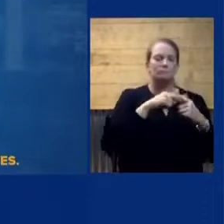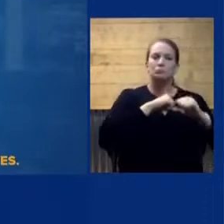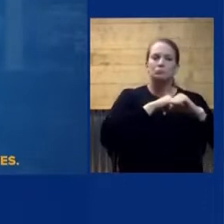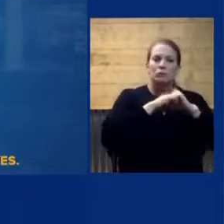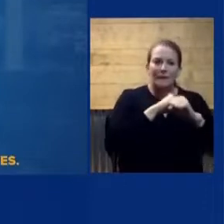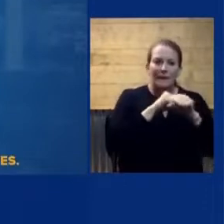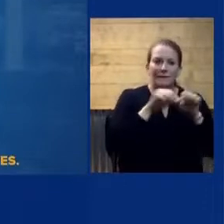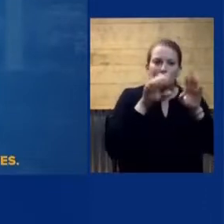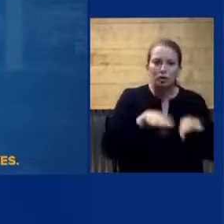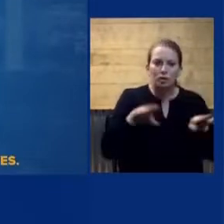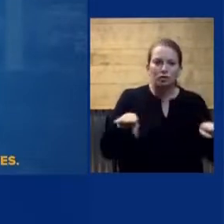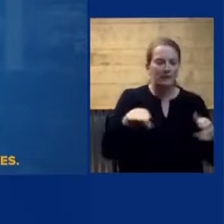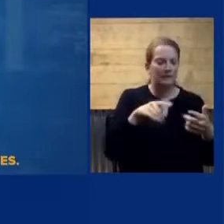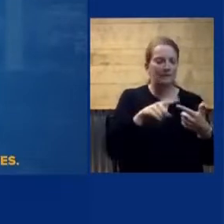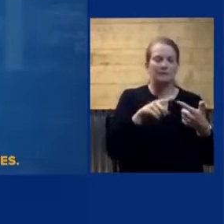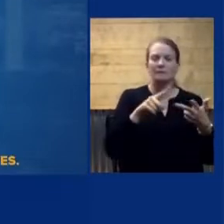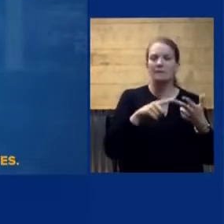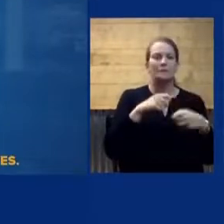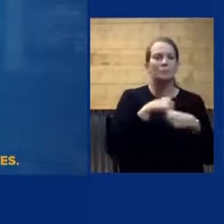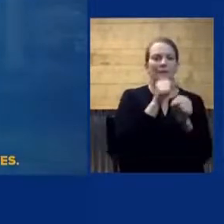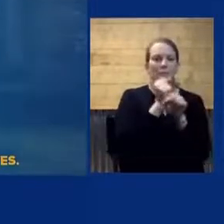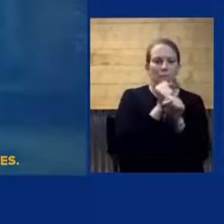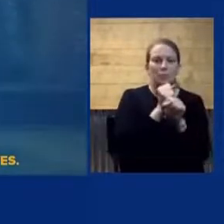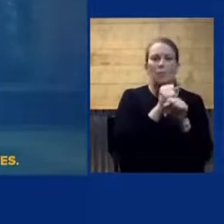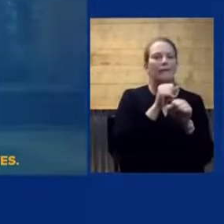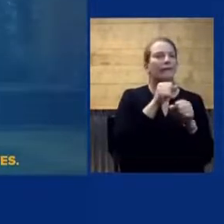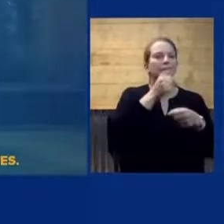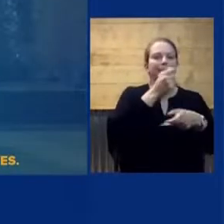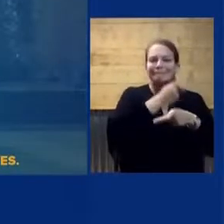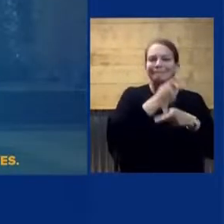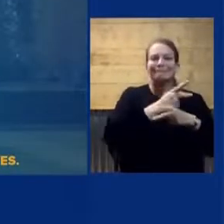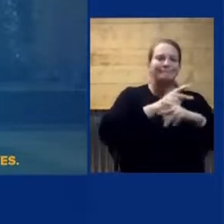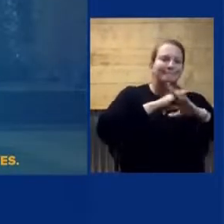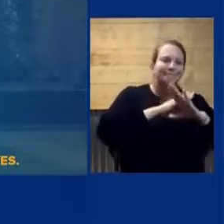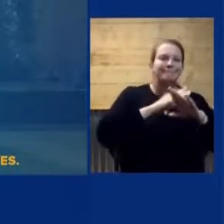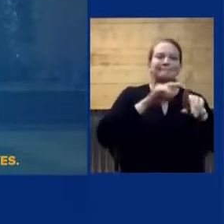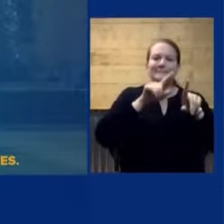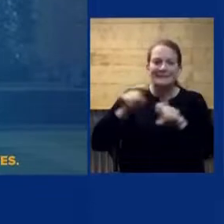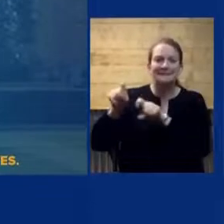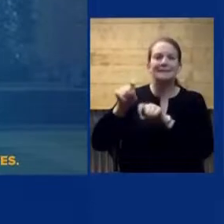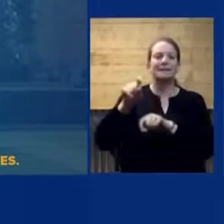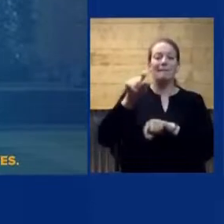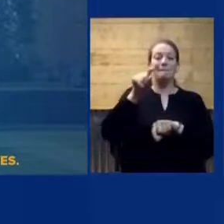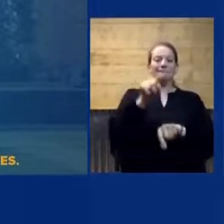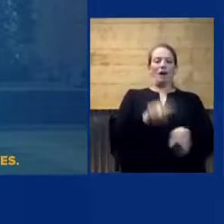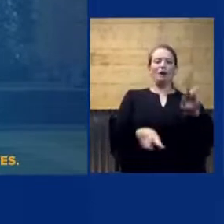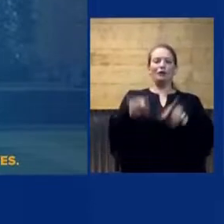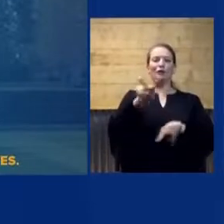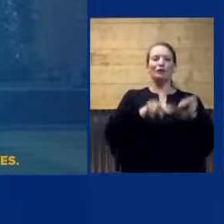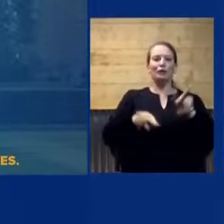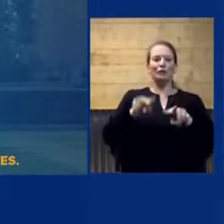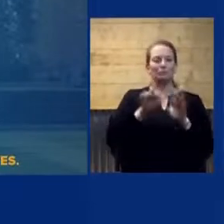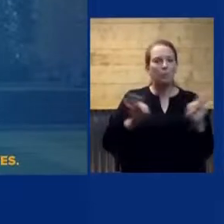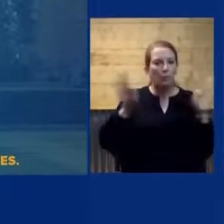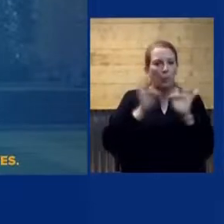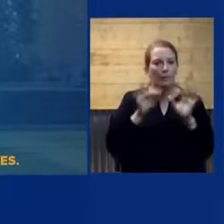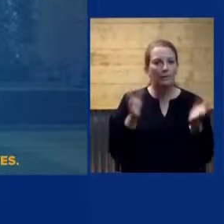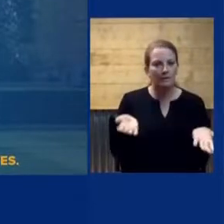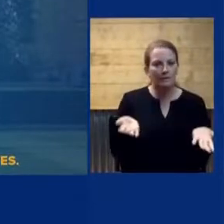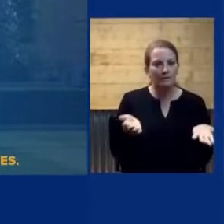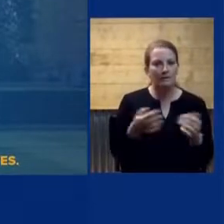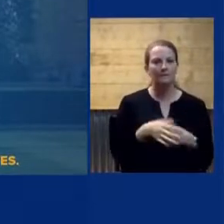precautions. Do the testing. Monitor what happens. This has been the